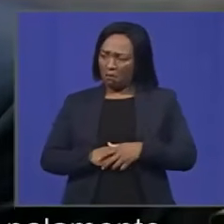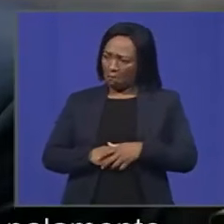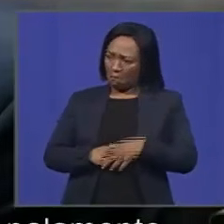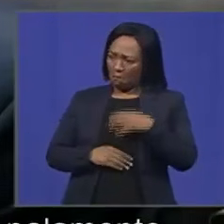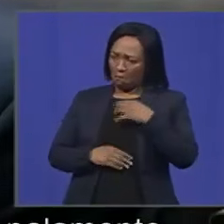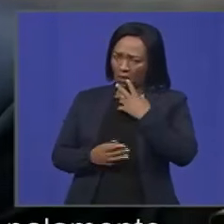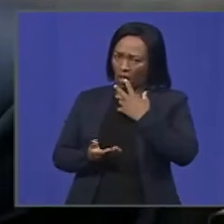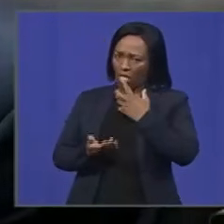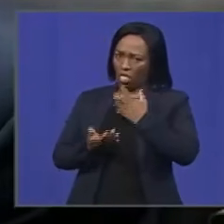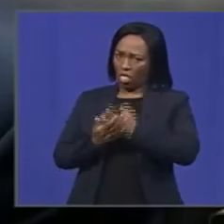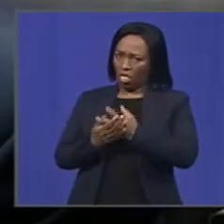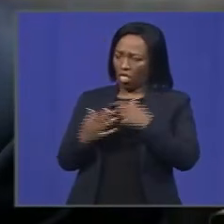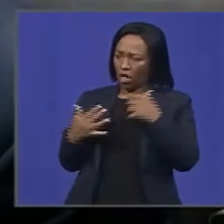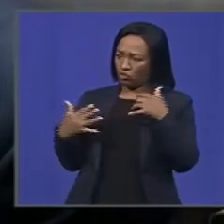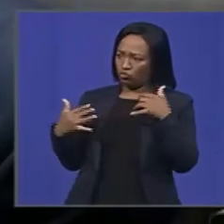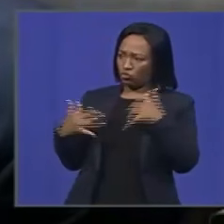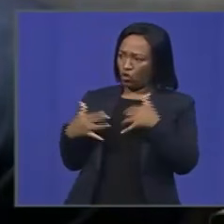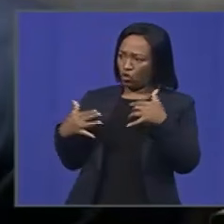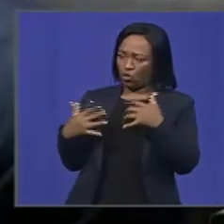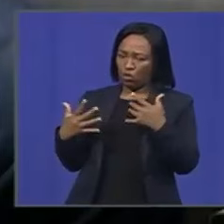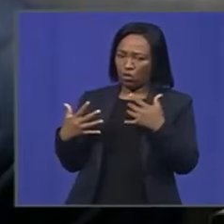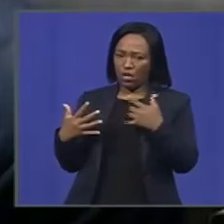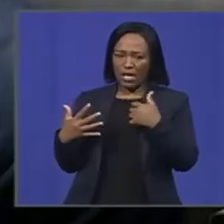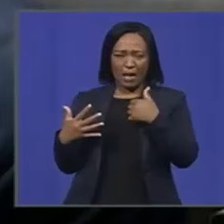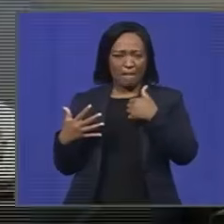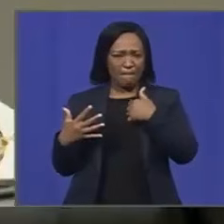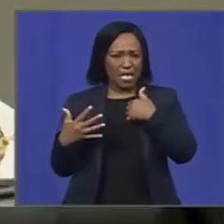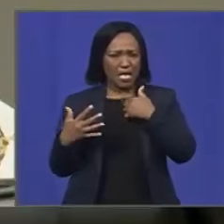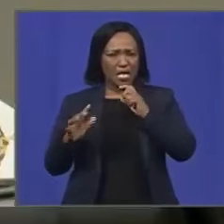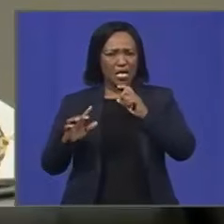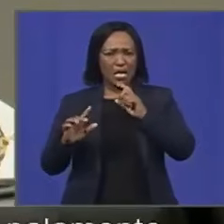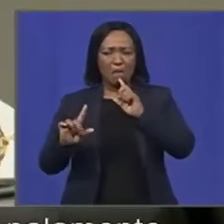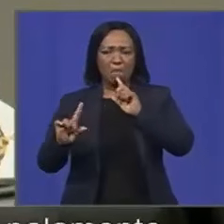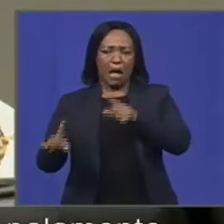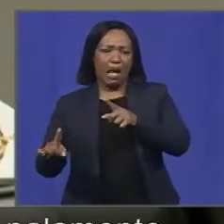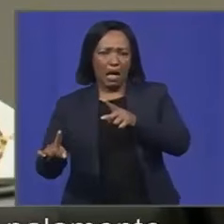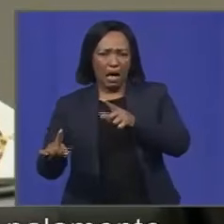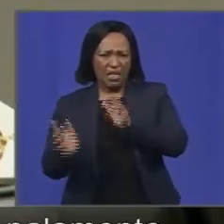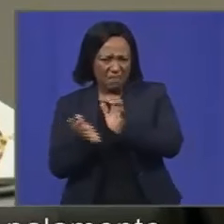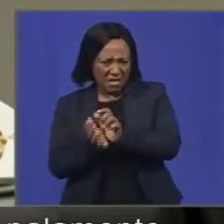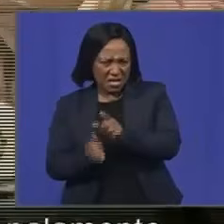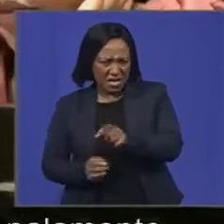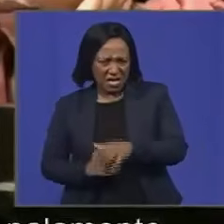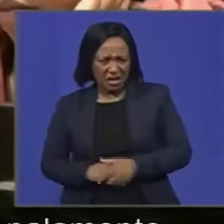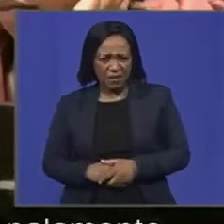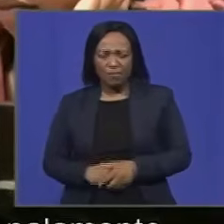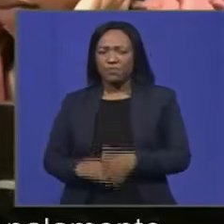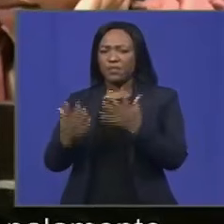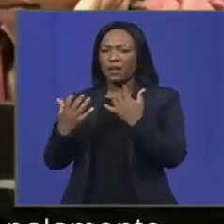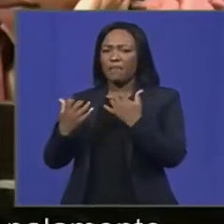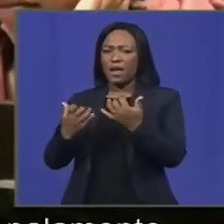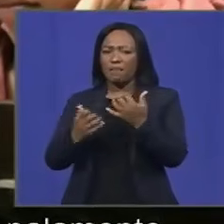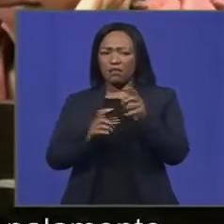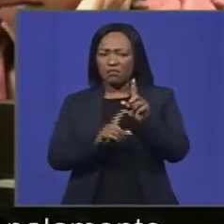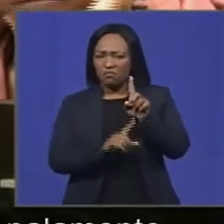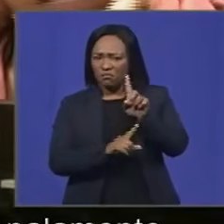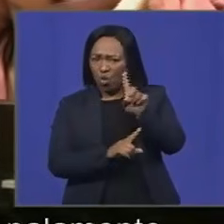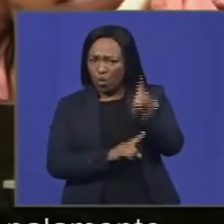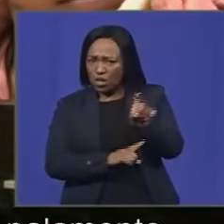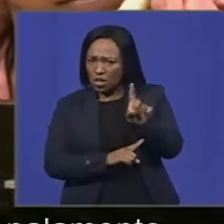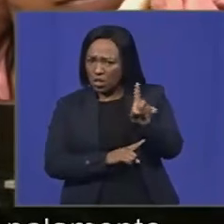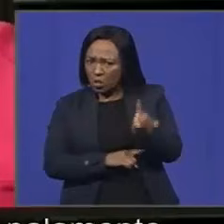that I'm set to have issued an instruction in that meeting. Ba parlamente ba buditse potso e le nngwe